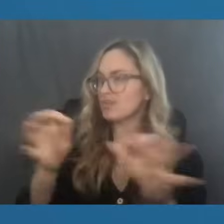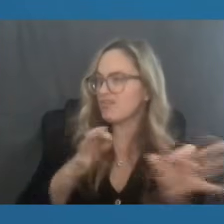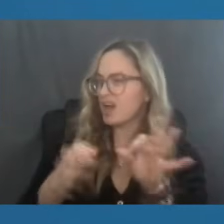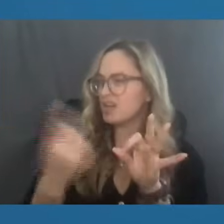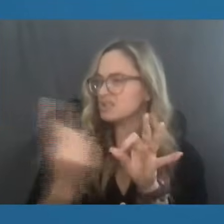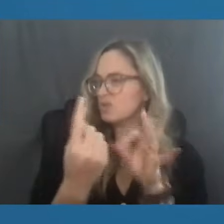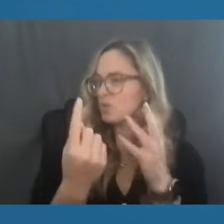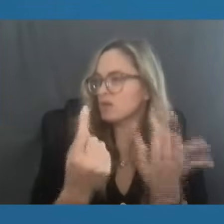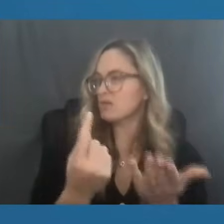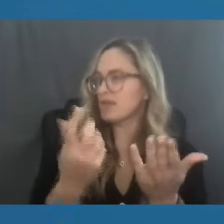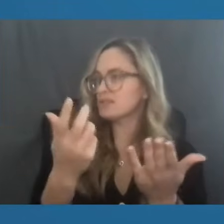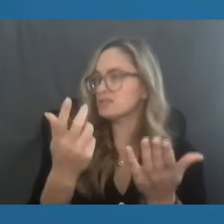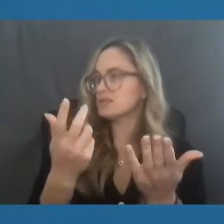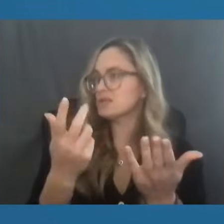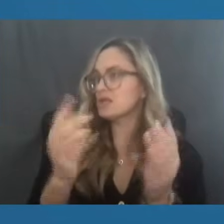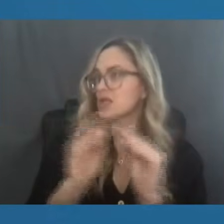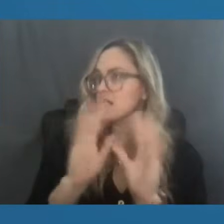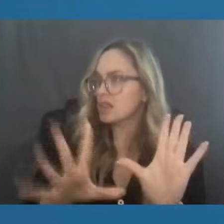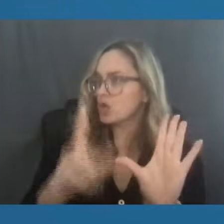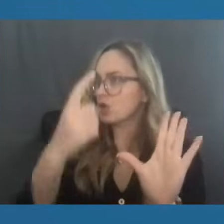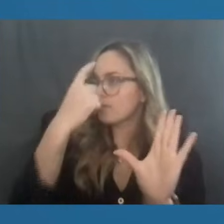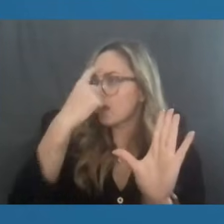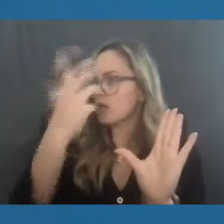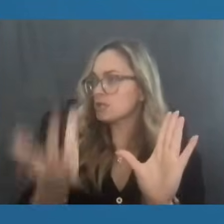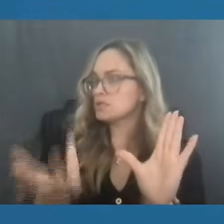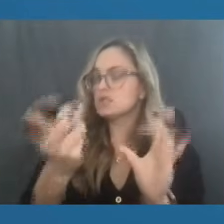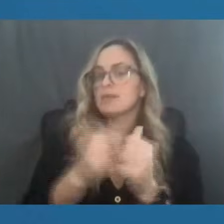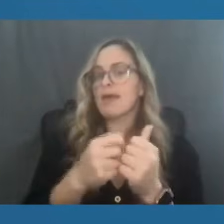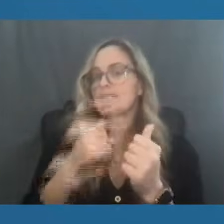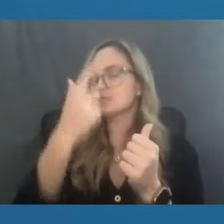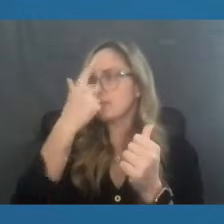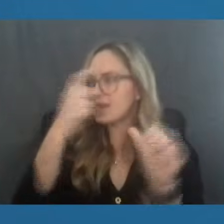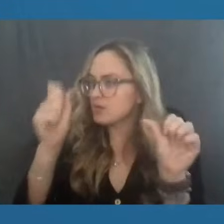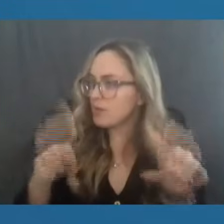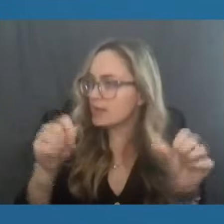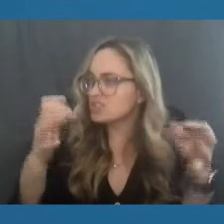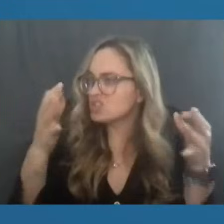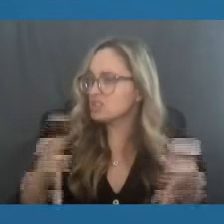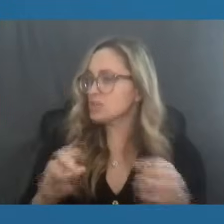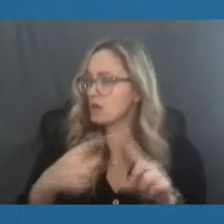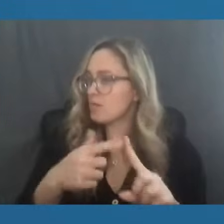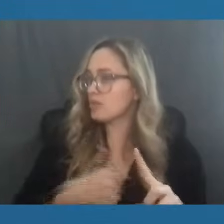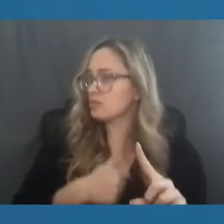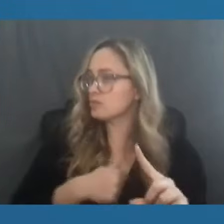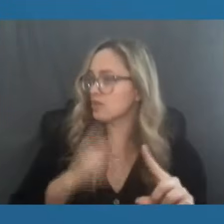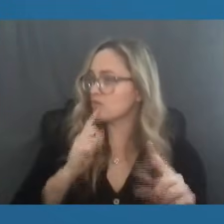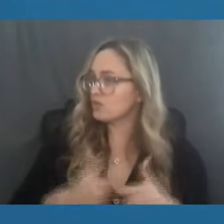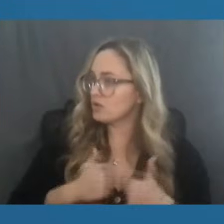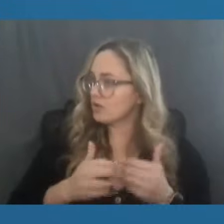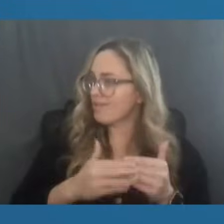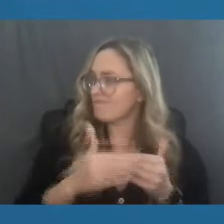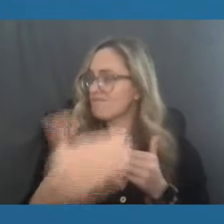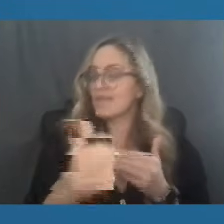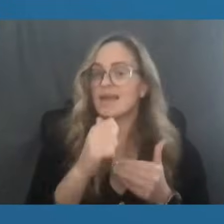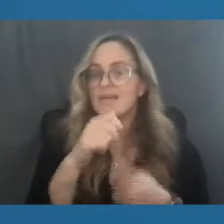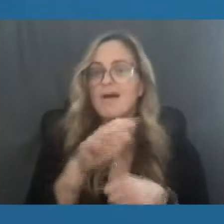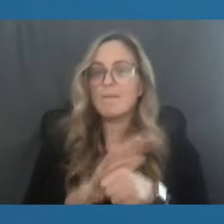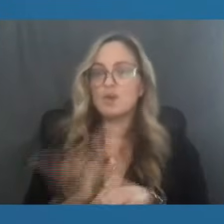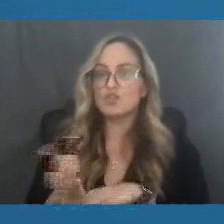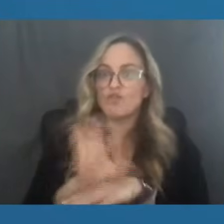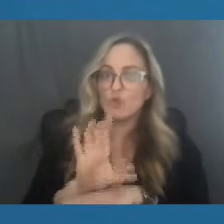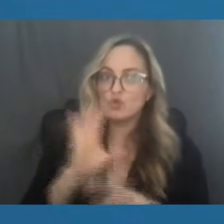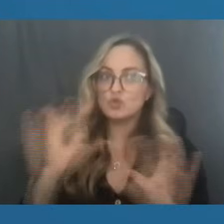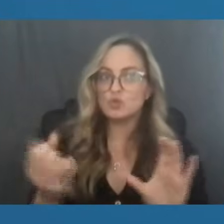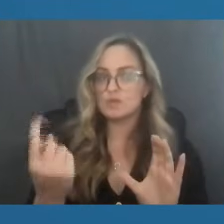who has clarity of mind, who has the mental capacity to make this decision for them and is not pressured into doing